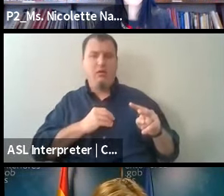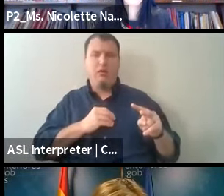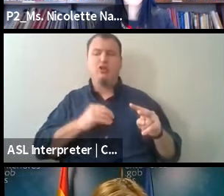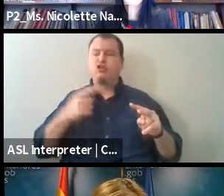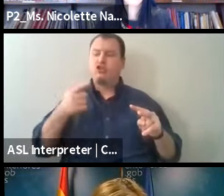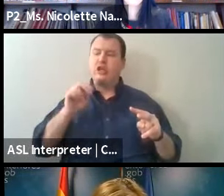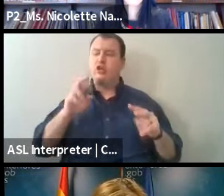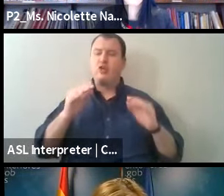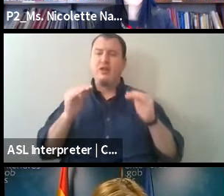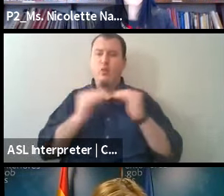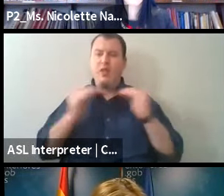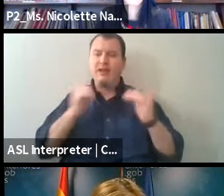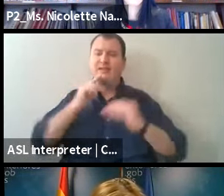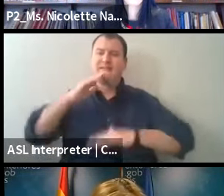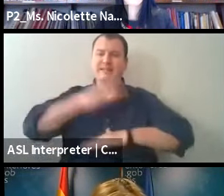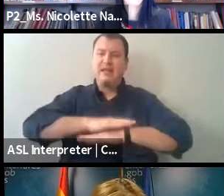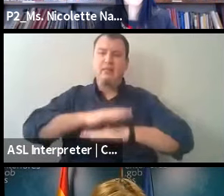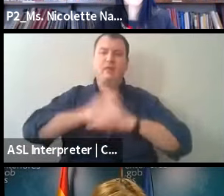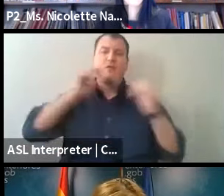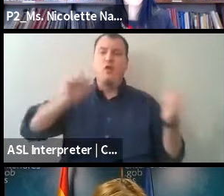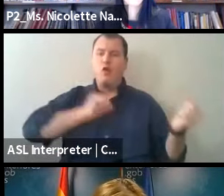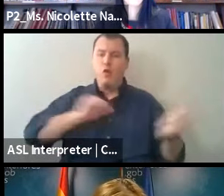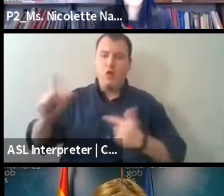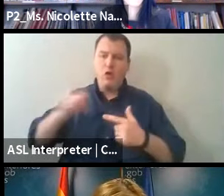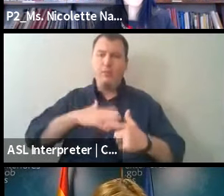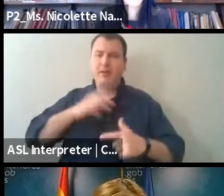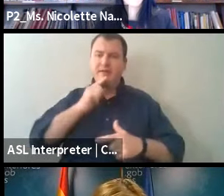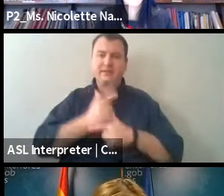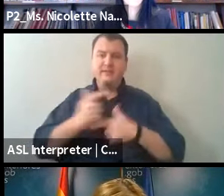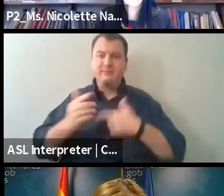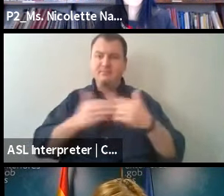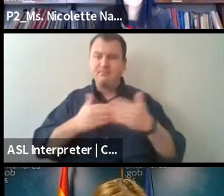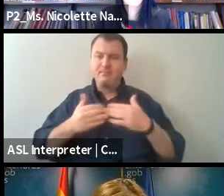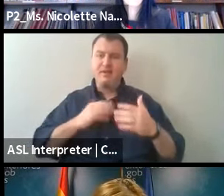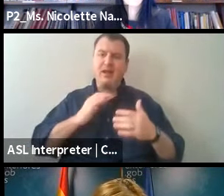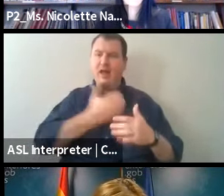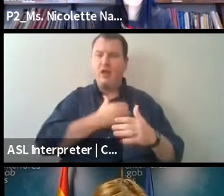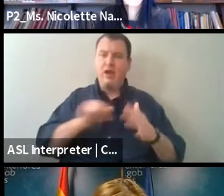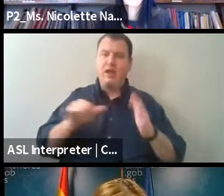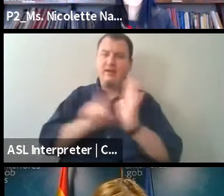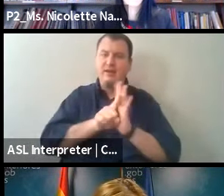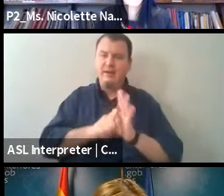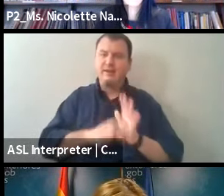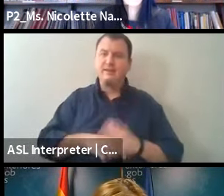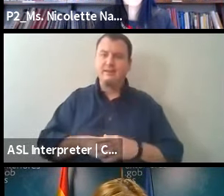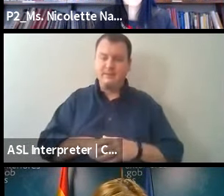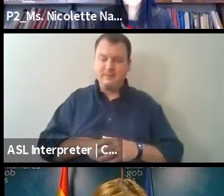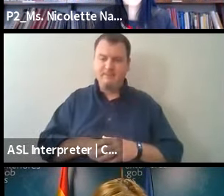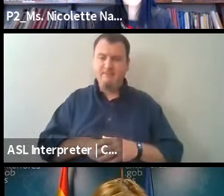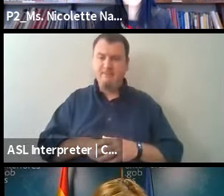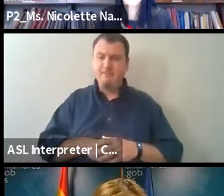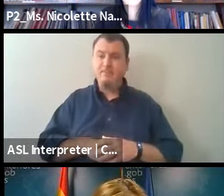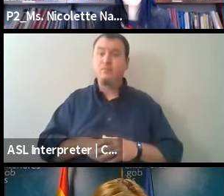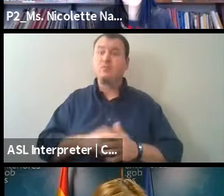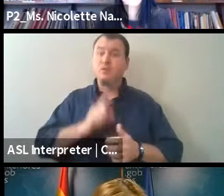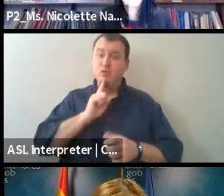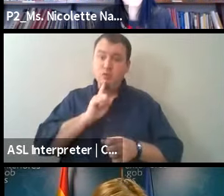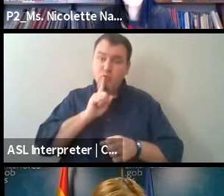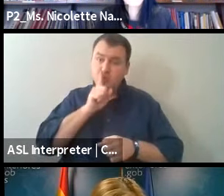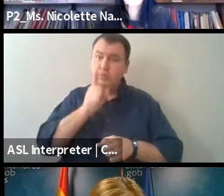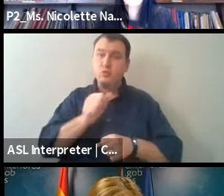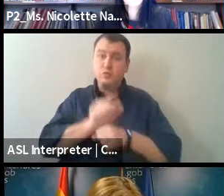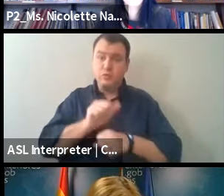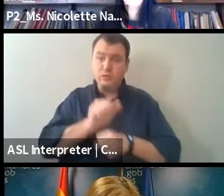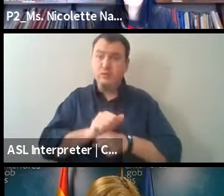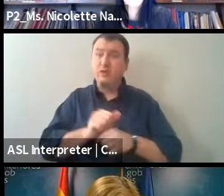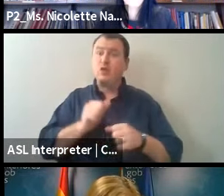equality is a table for all my sisters, regardless of our intersecting identities. The truth is that youth